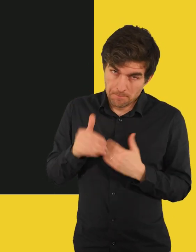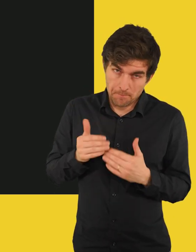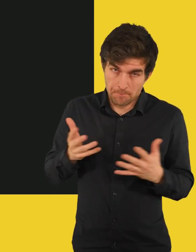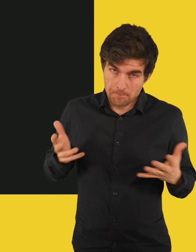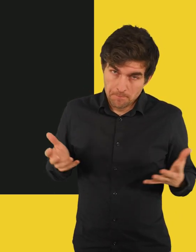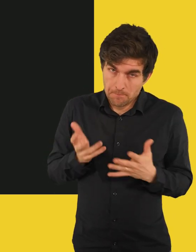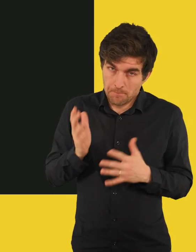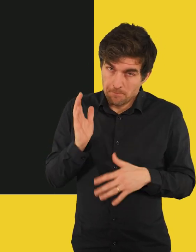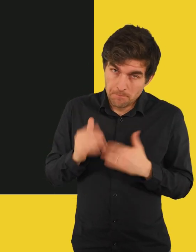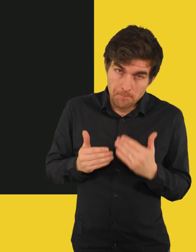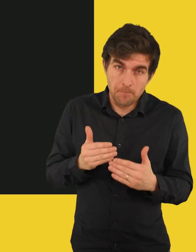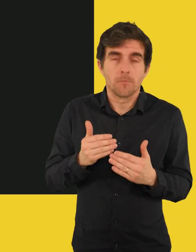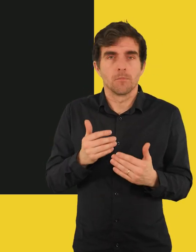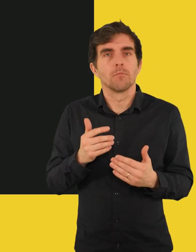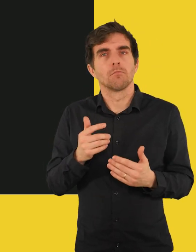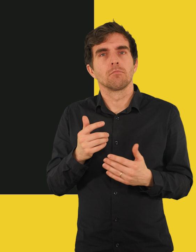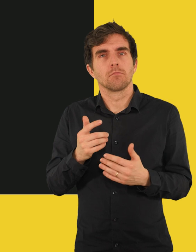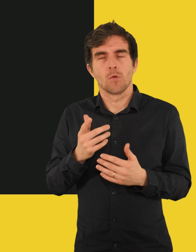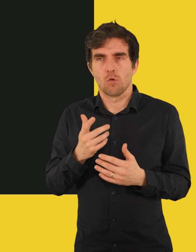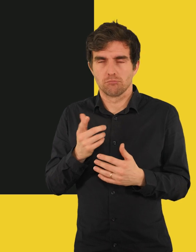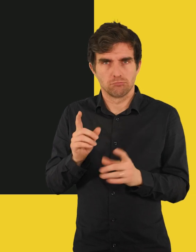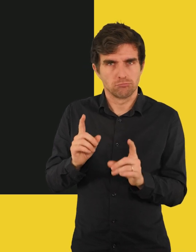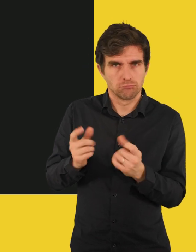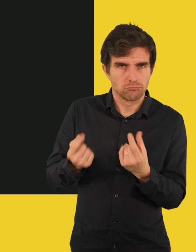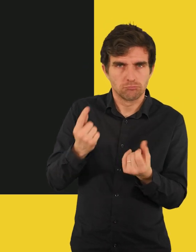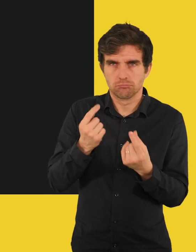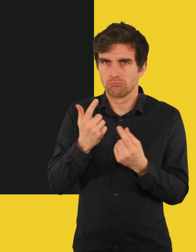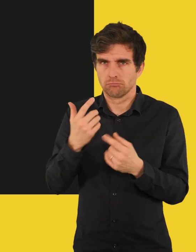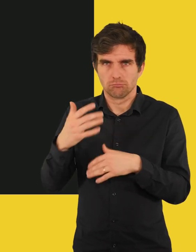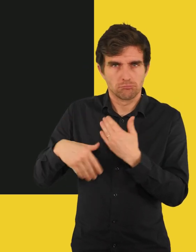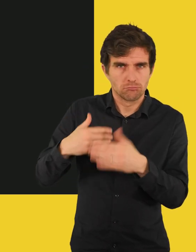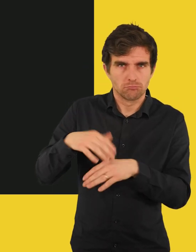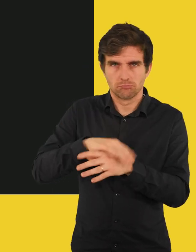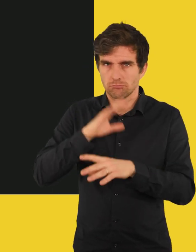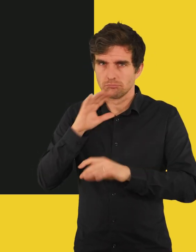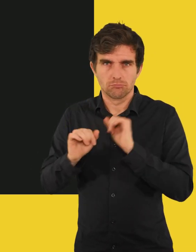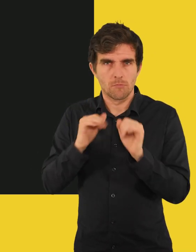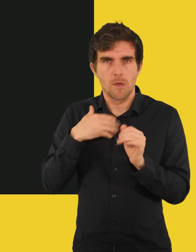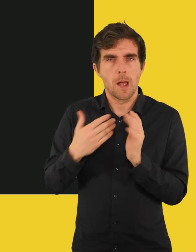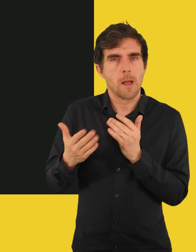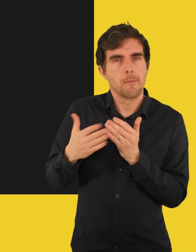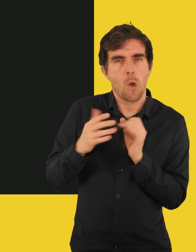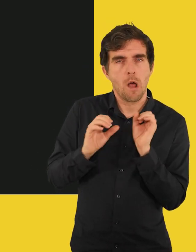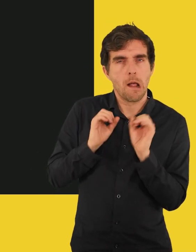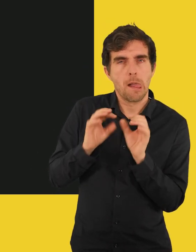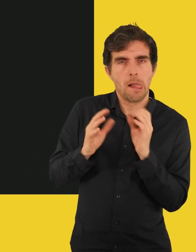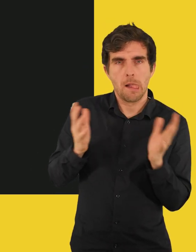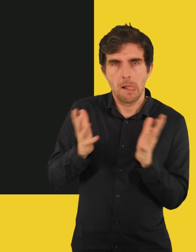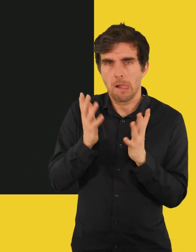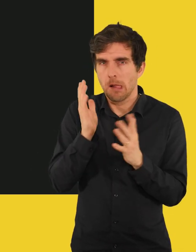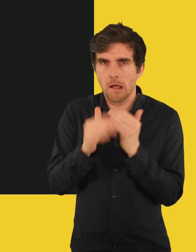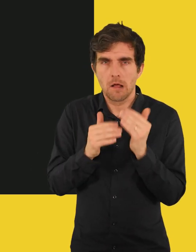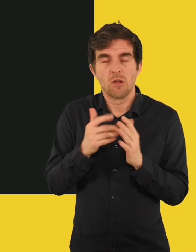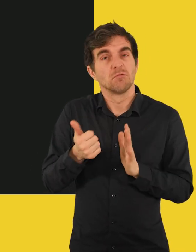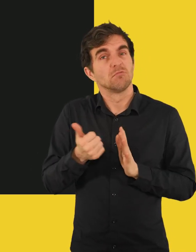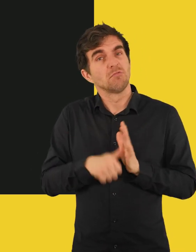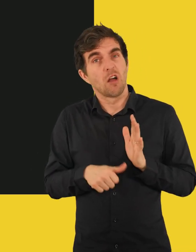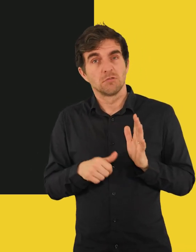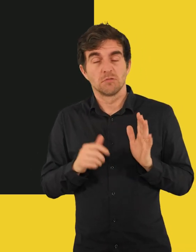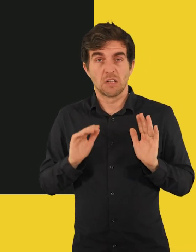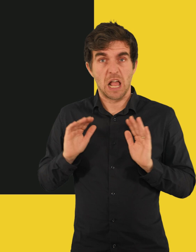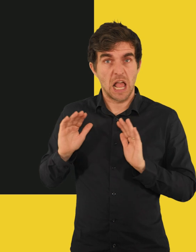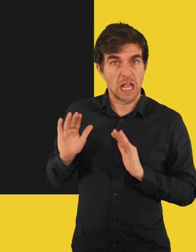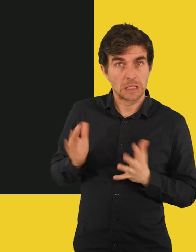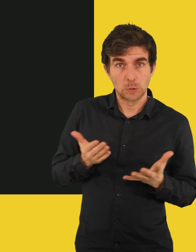rolling with the donut for them. And so just going on with what they're doing and just adding more. And for us, it's actually